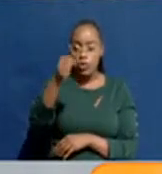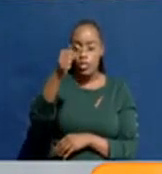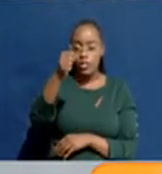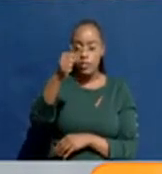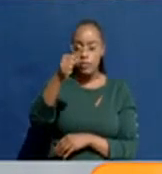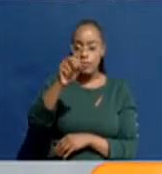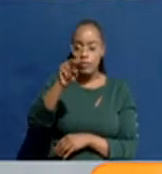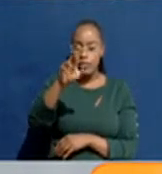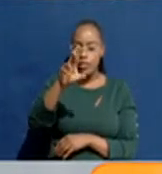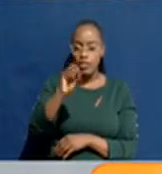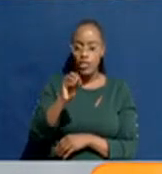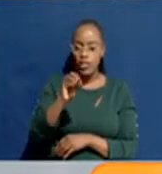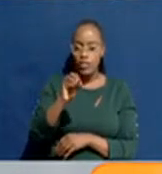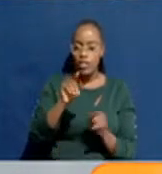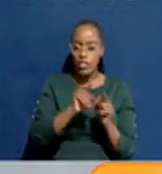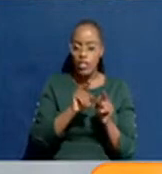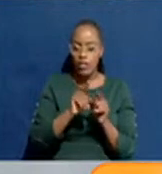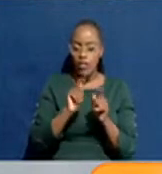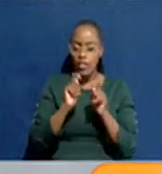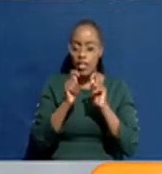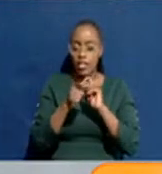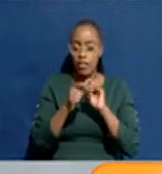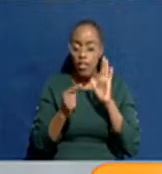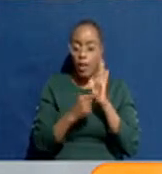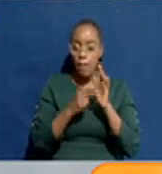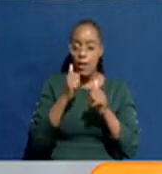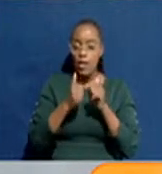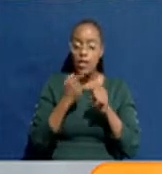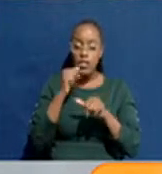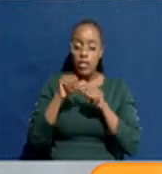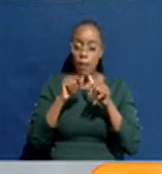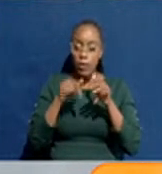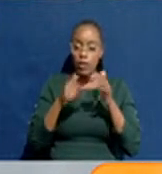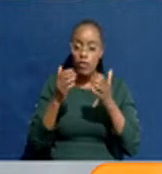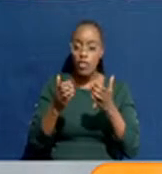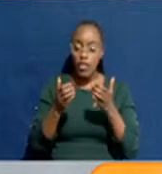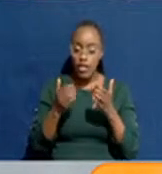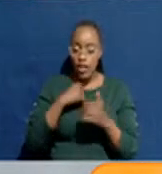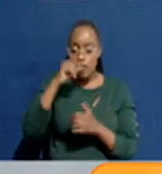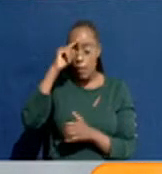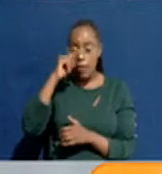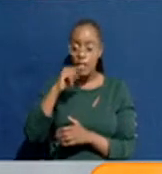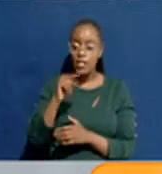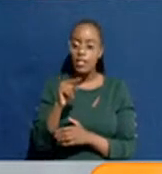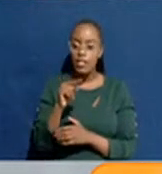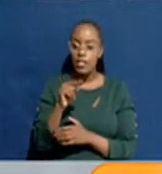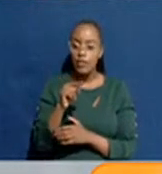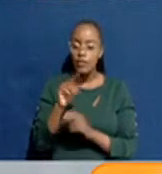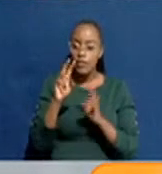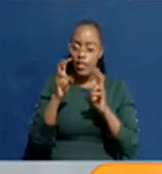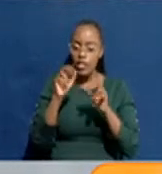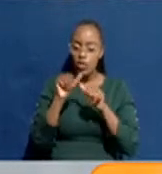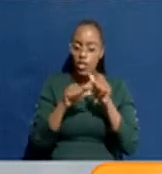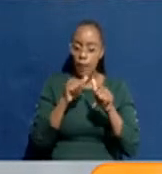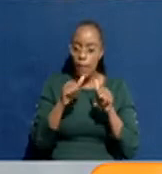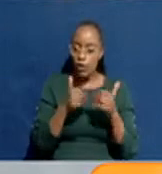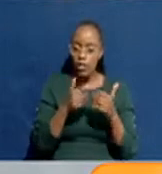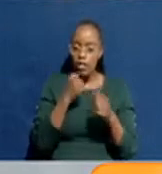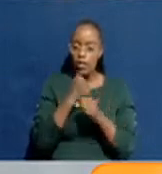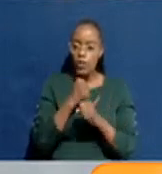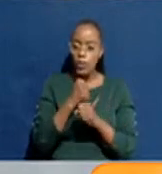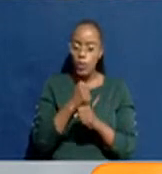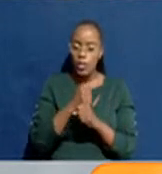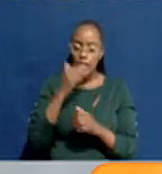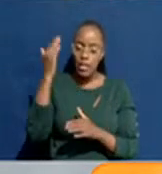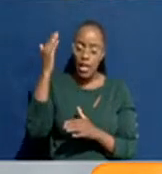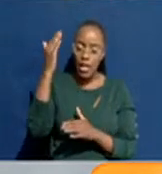Honorable Nyoro also trivialized the point I made about the need for policy. Yeah. The thing of running